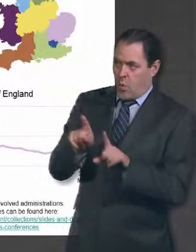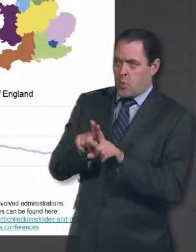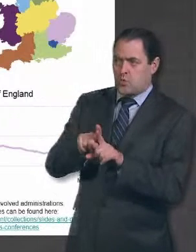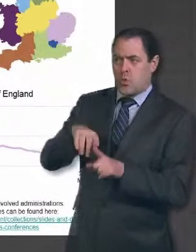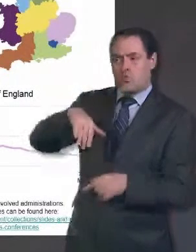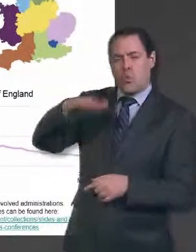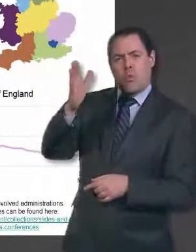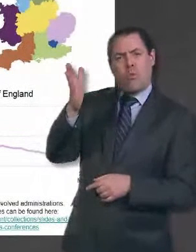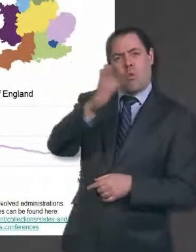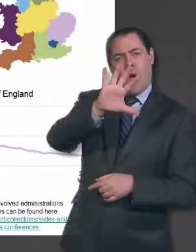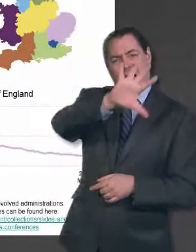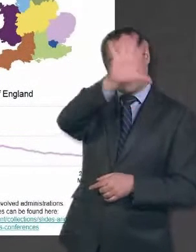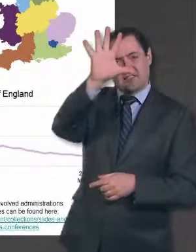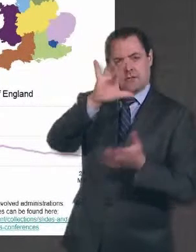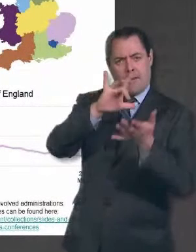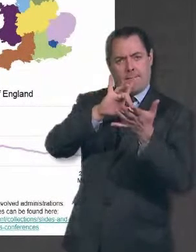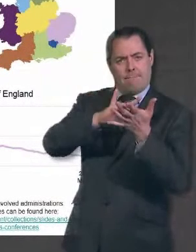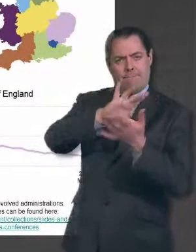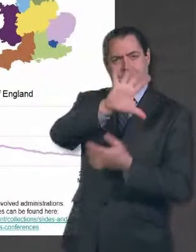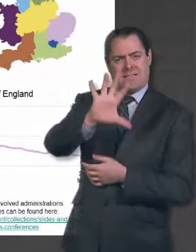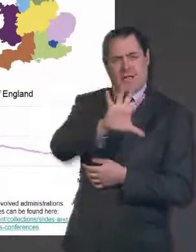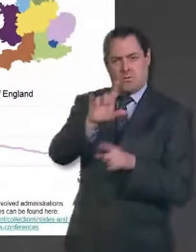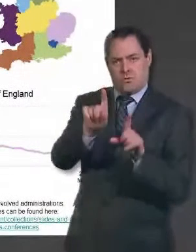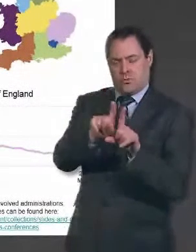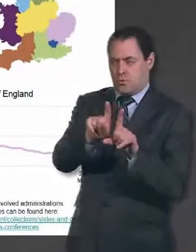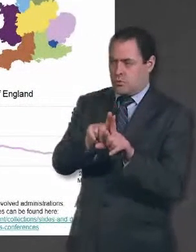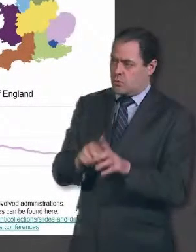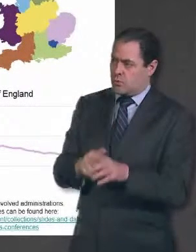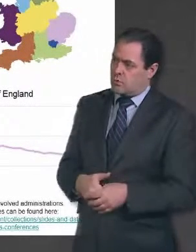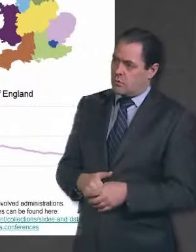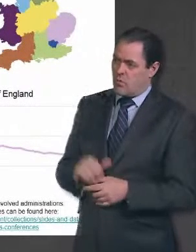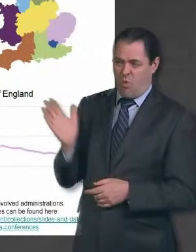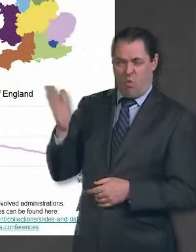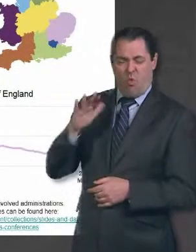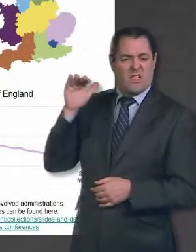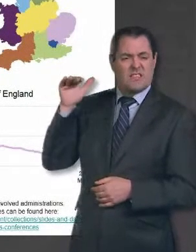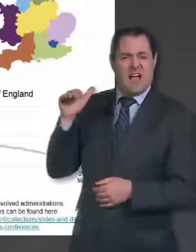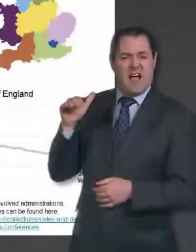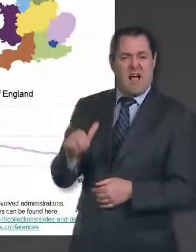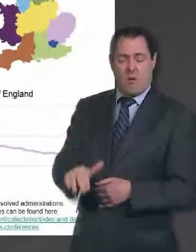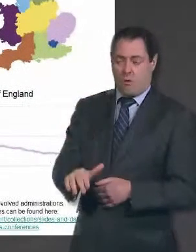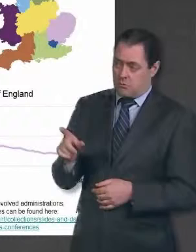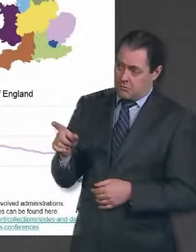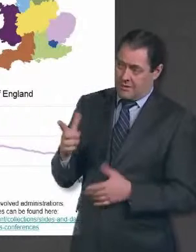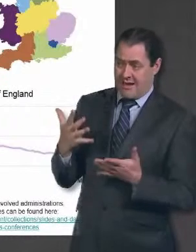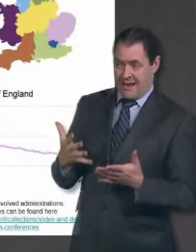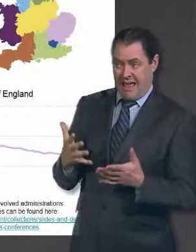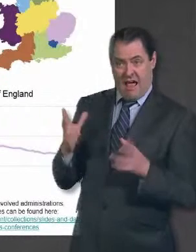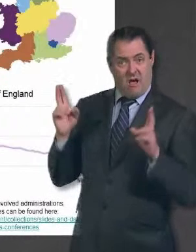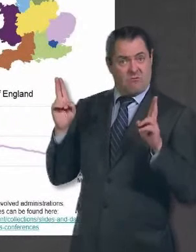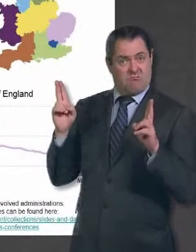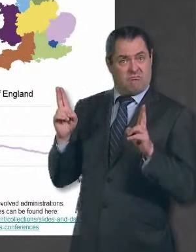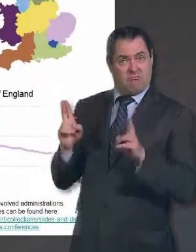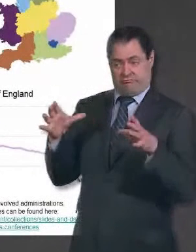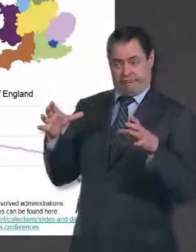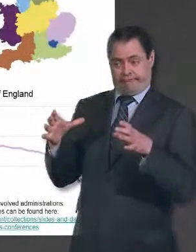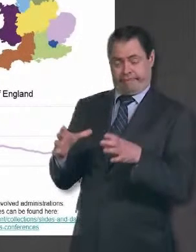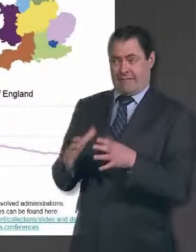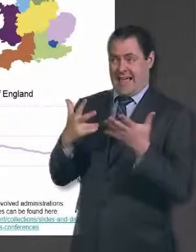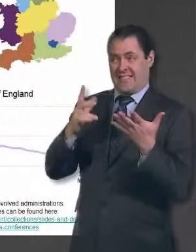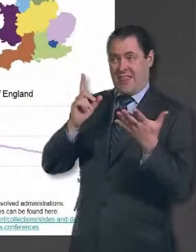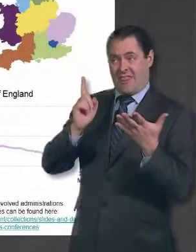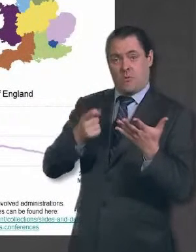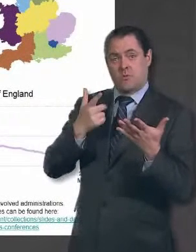these areas show a decline. And so there are fewer people in hospital now in total, 8,802, which is down